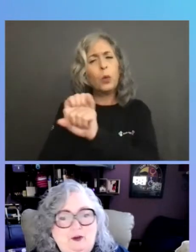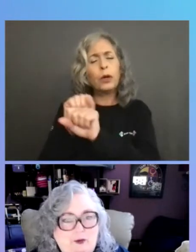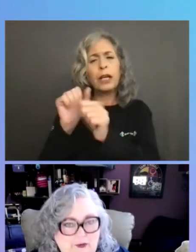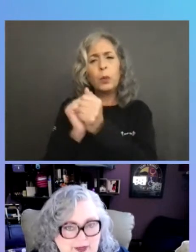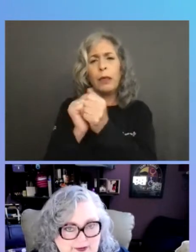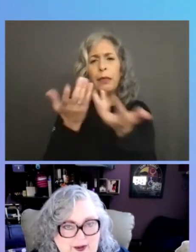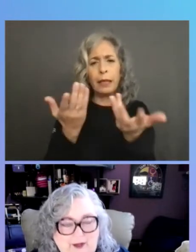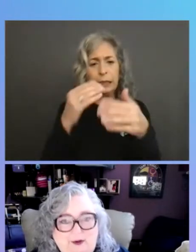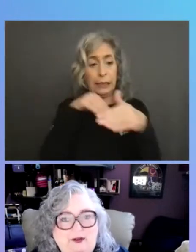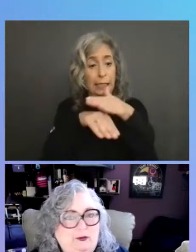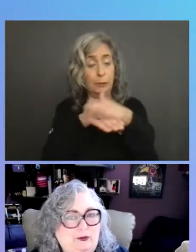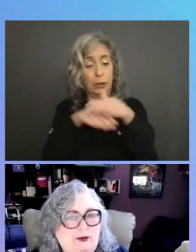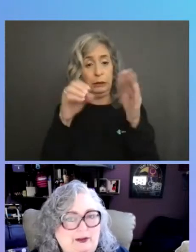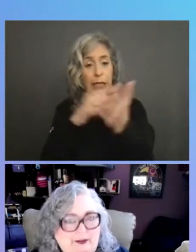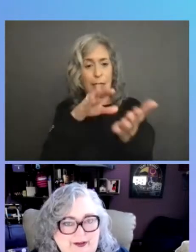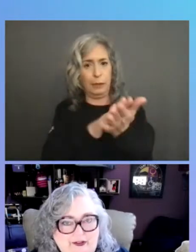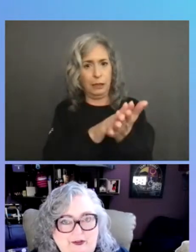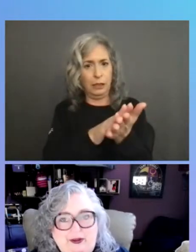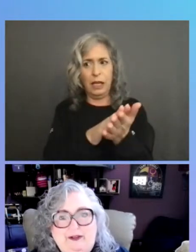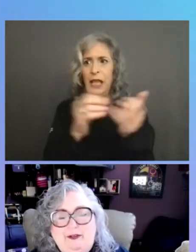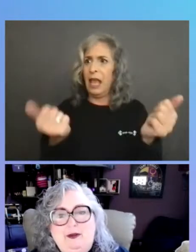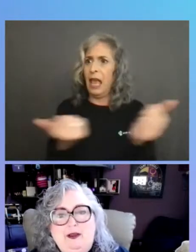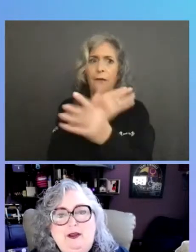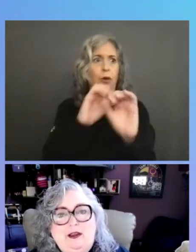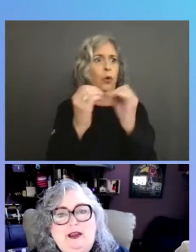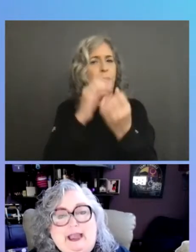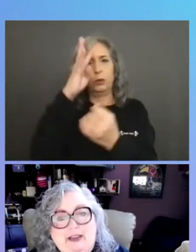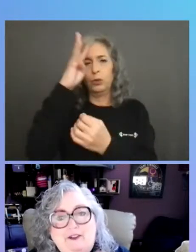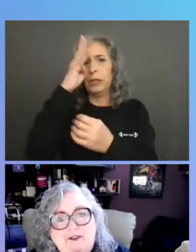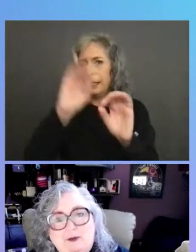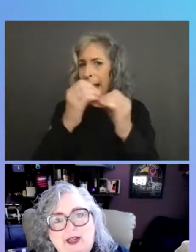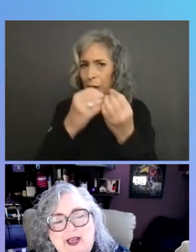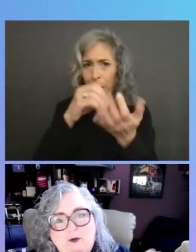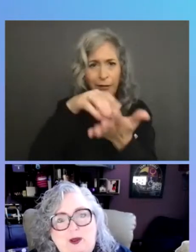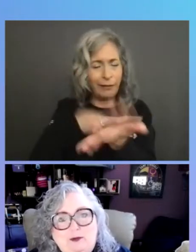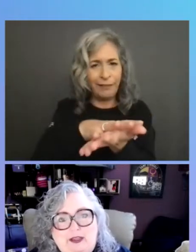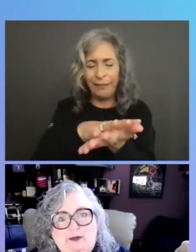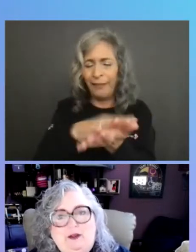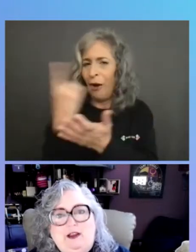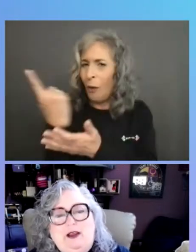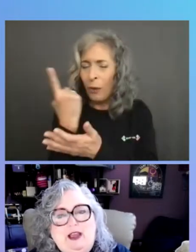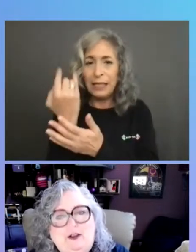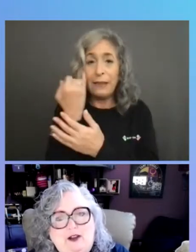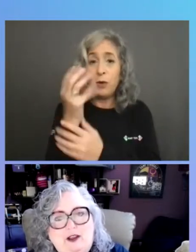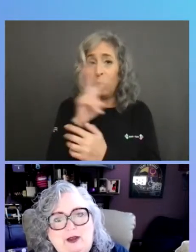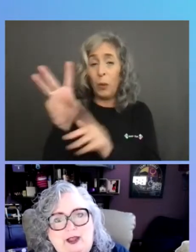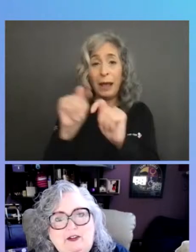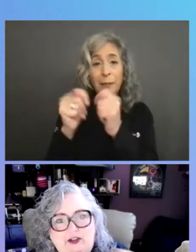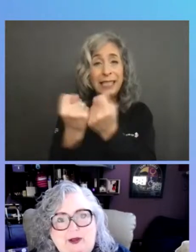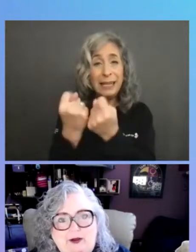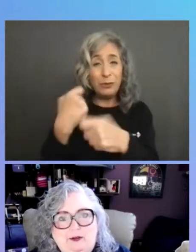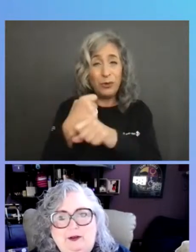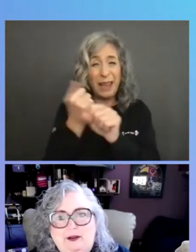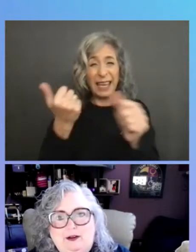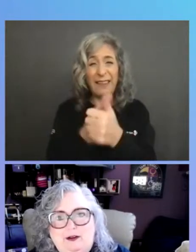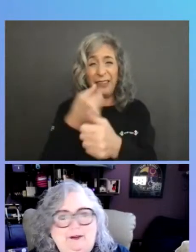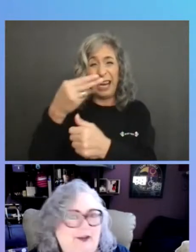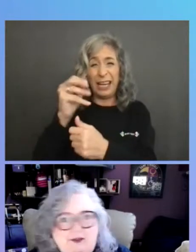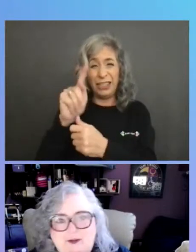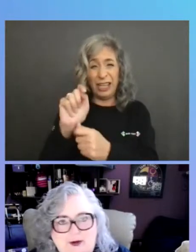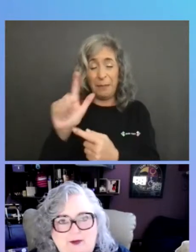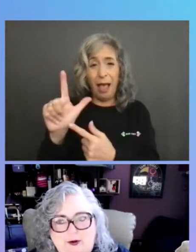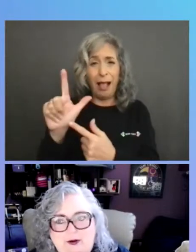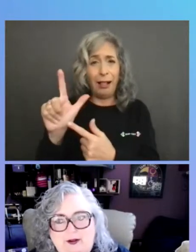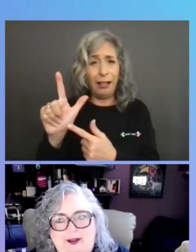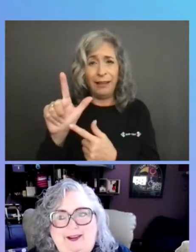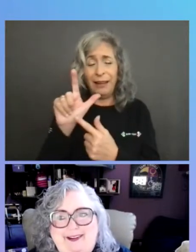documents. Everyone creates documents, every organization creates them. If everybody had a web team that could make every document HTML, none